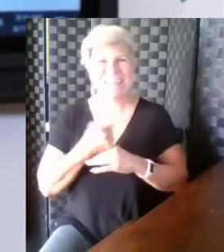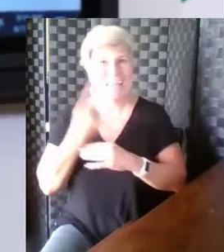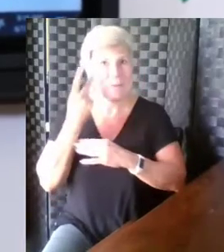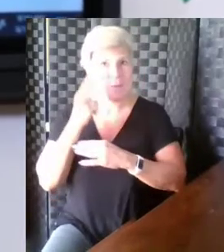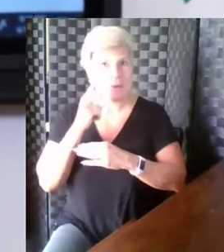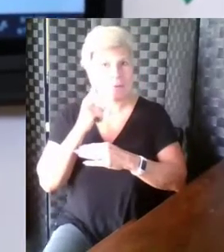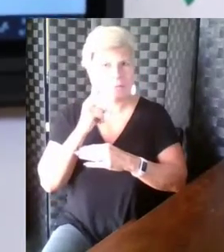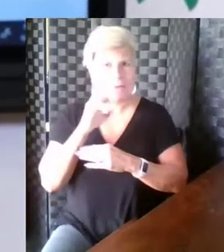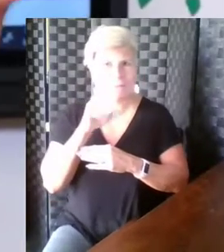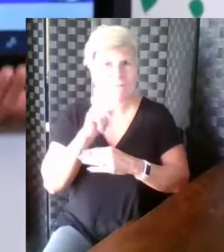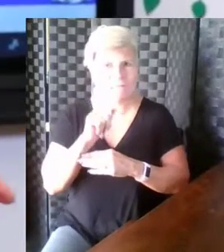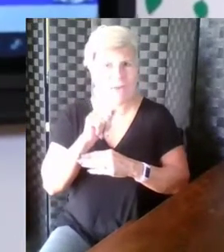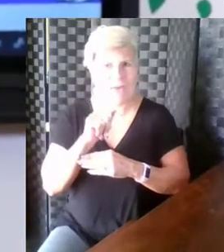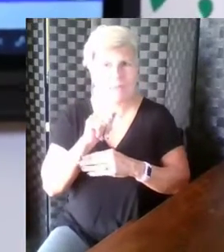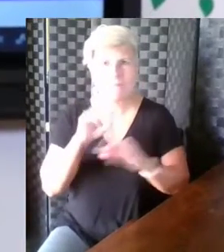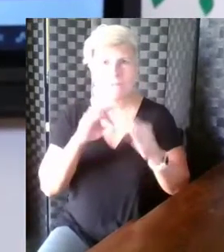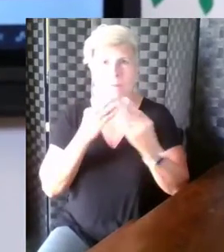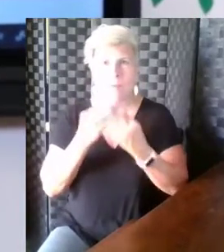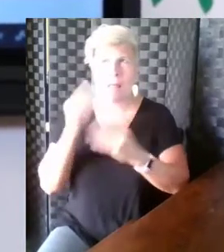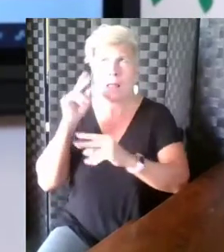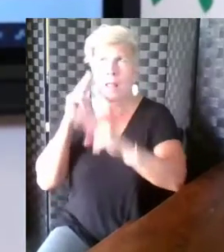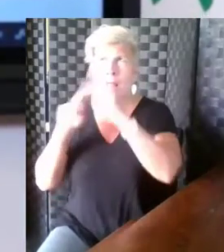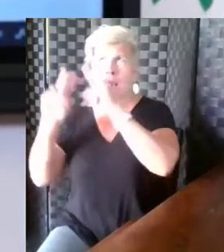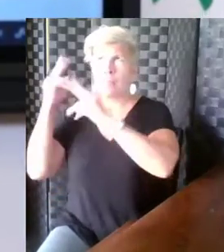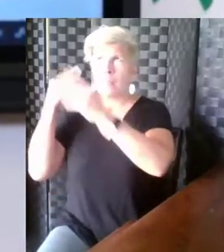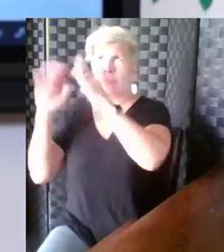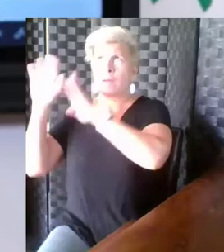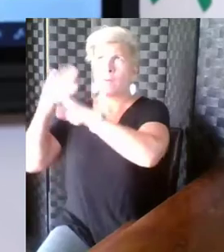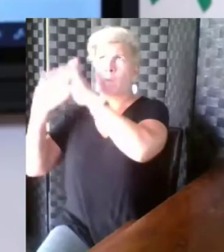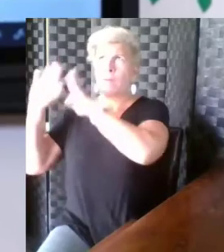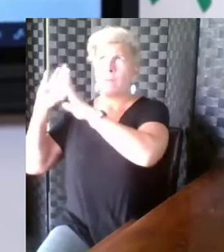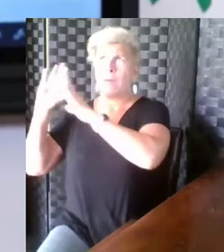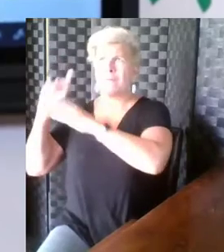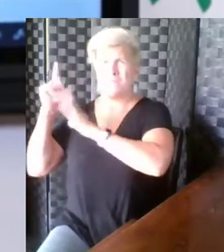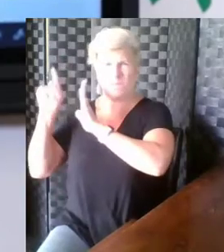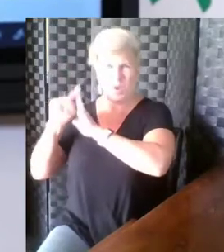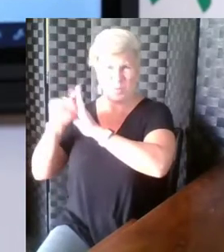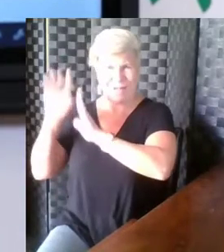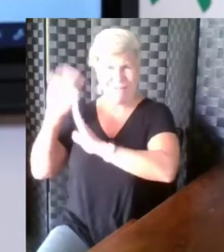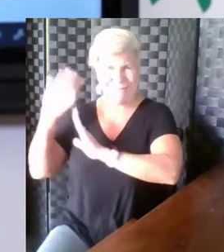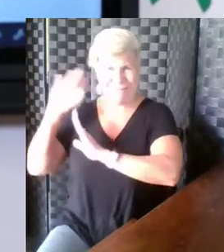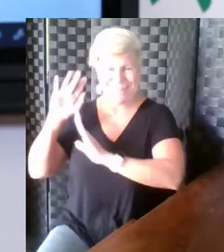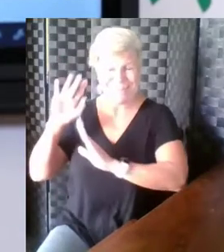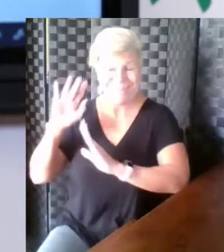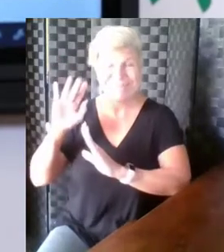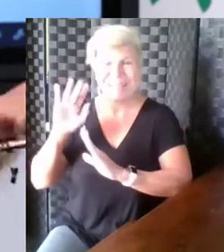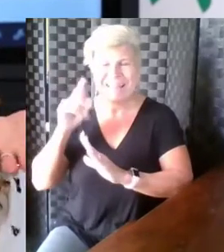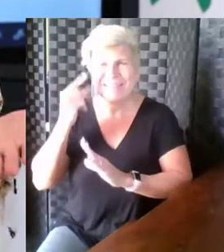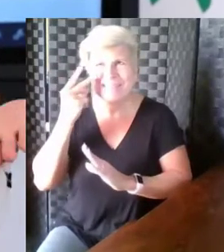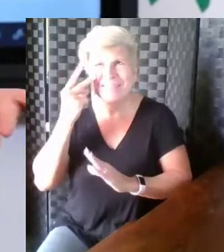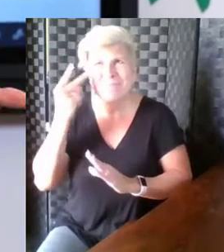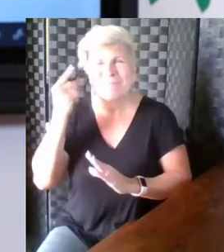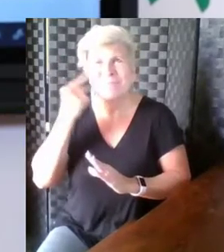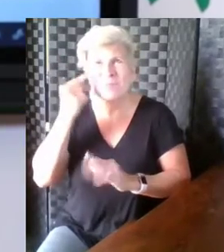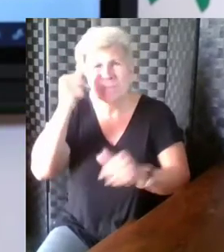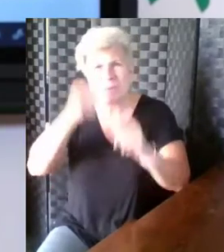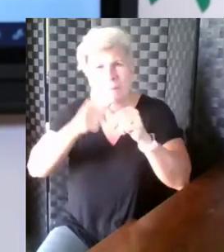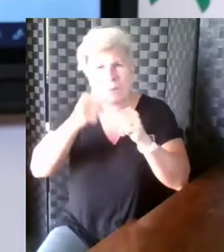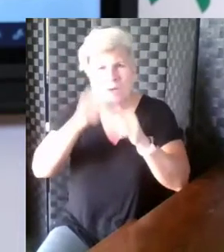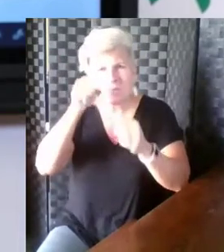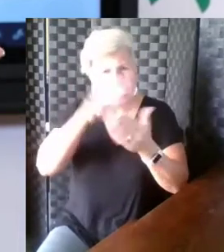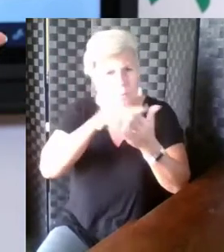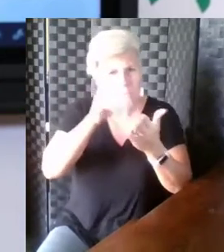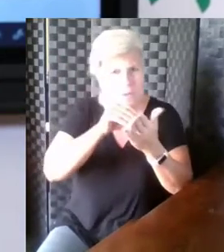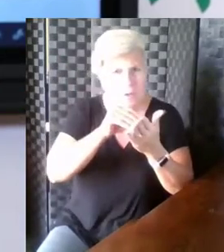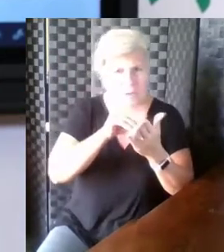fact families. So think back way back to first grade. It seems like a long time ago, right? And think back to when you were doing little